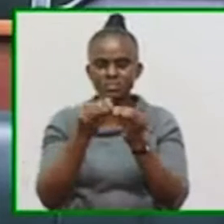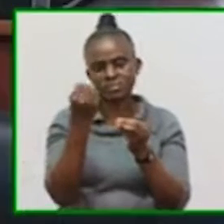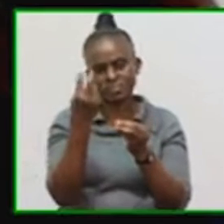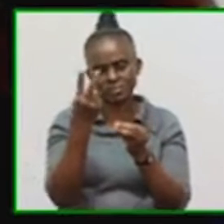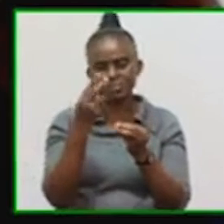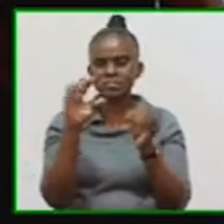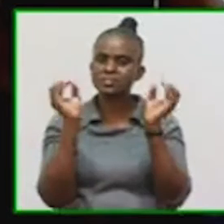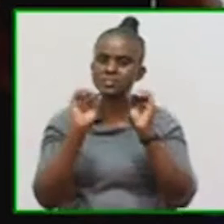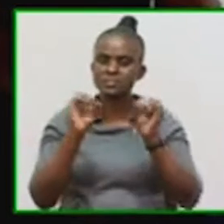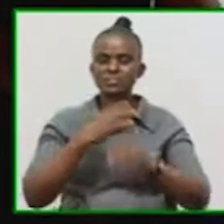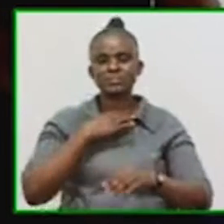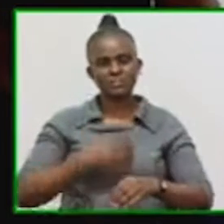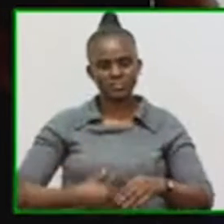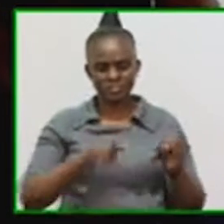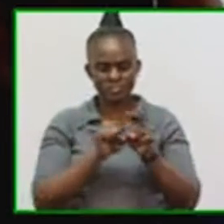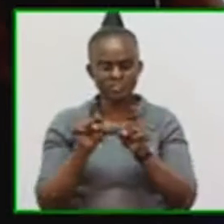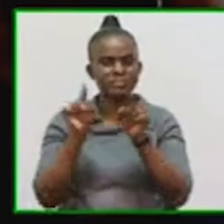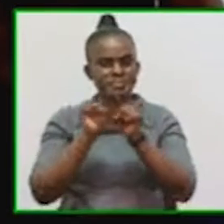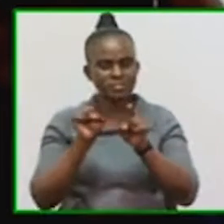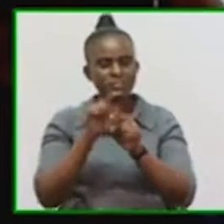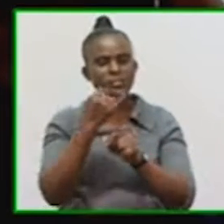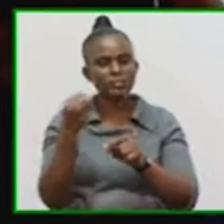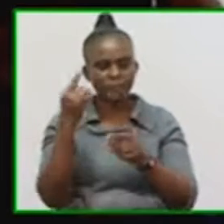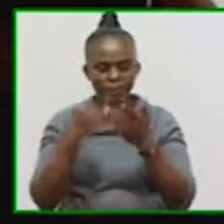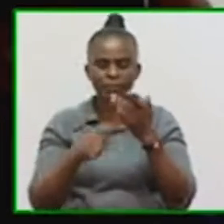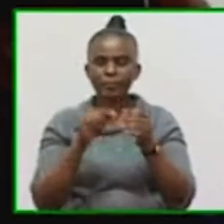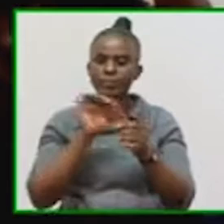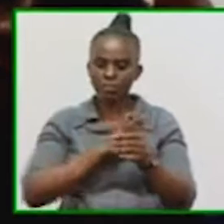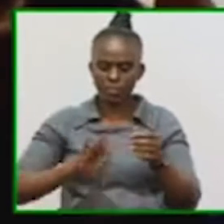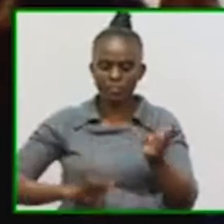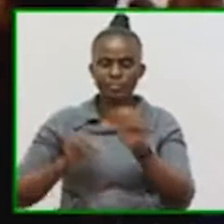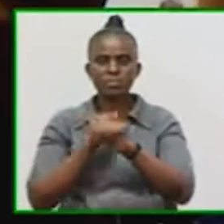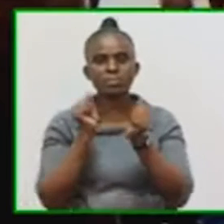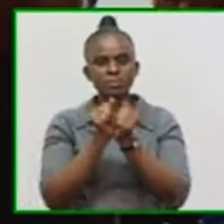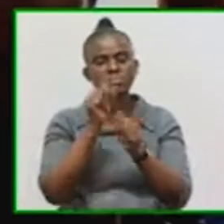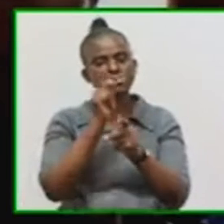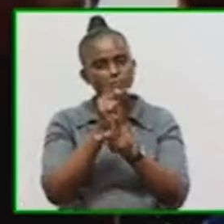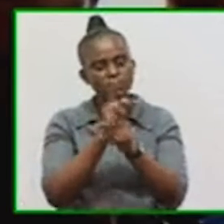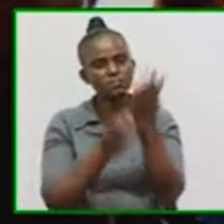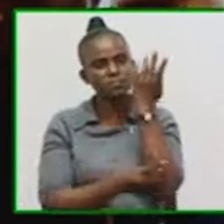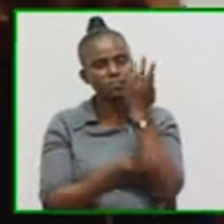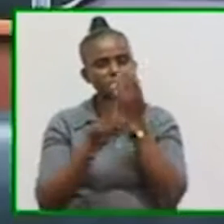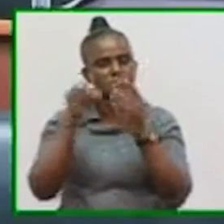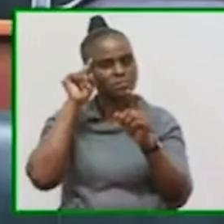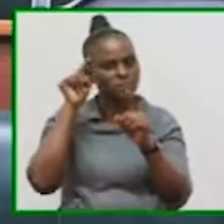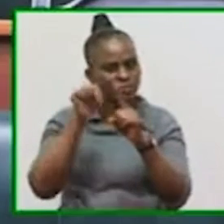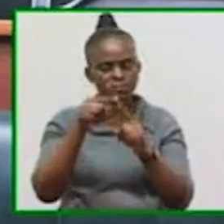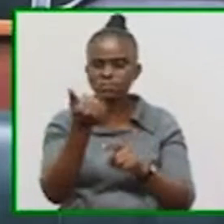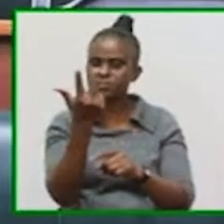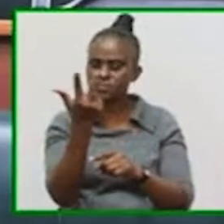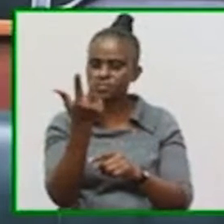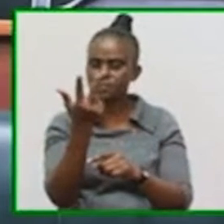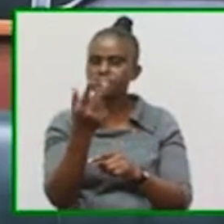Hunger. This also encompasses the issue of food security and Sustainable Development Goal 13, Climate